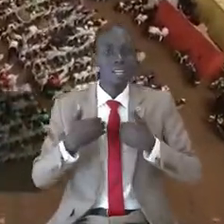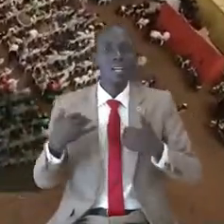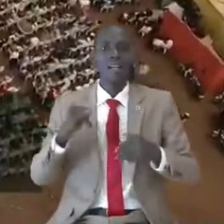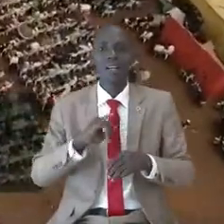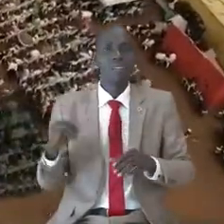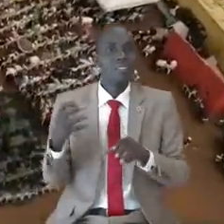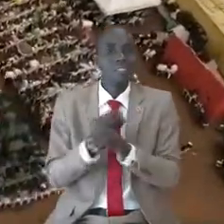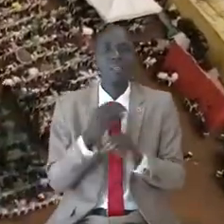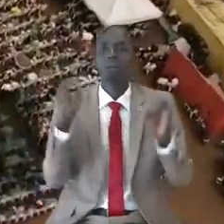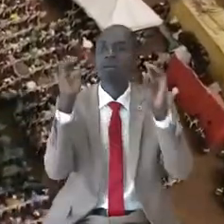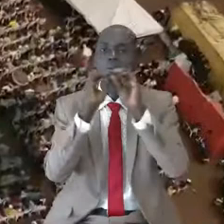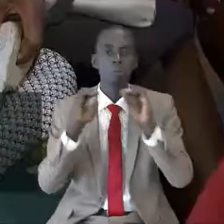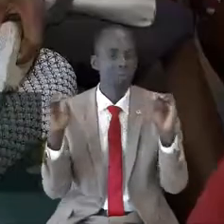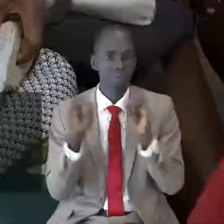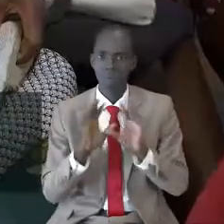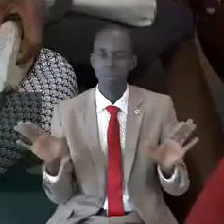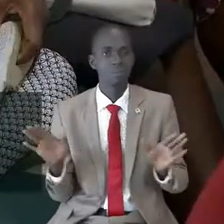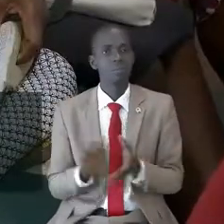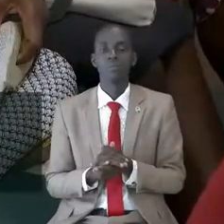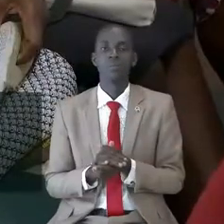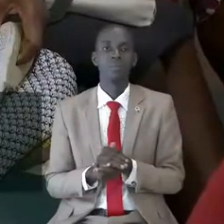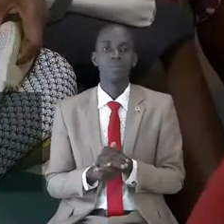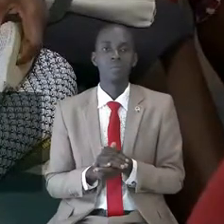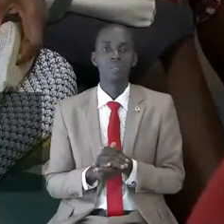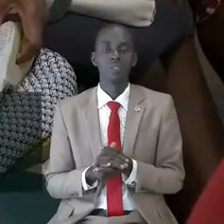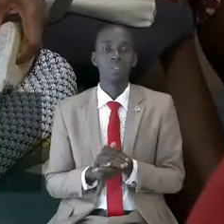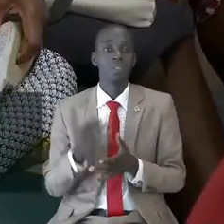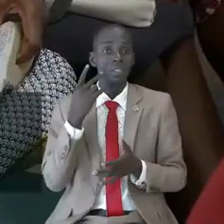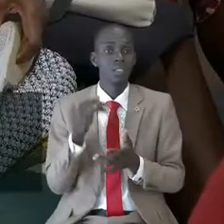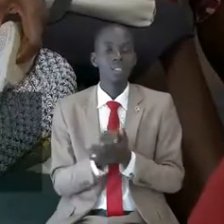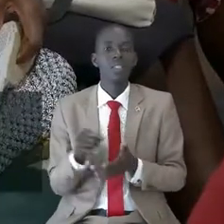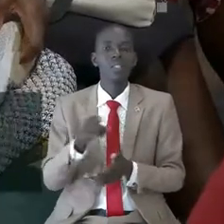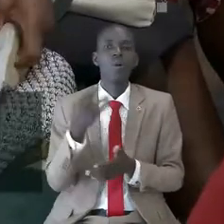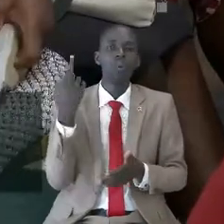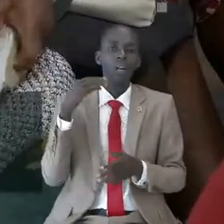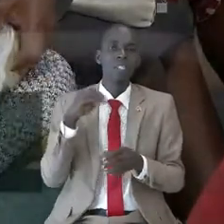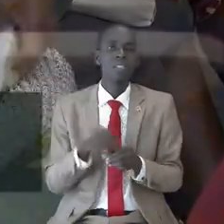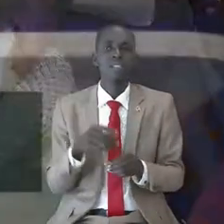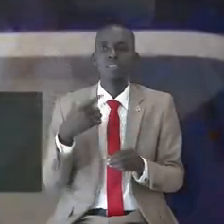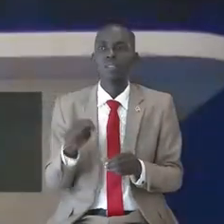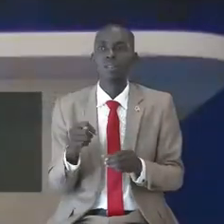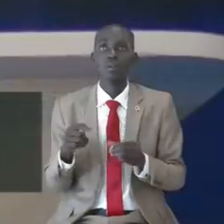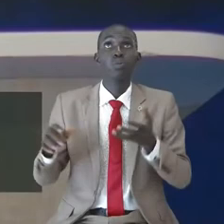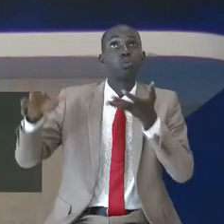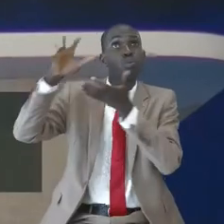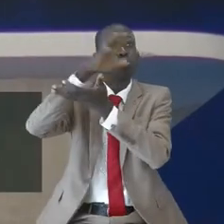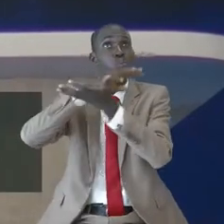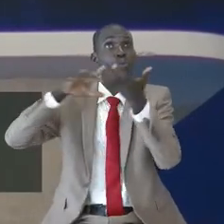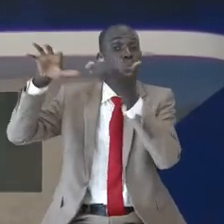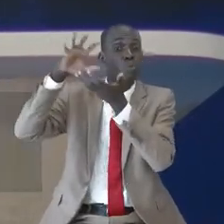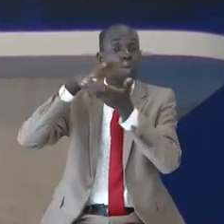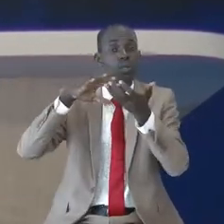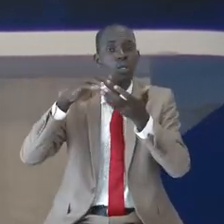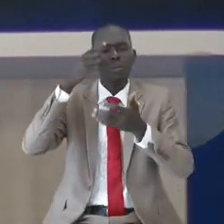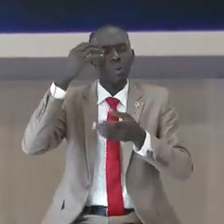taken nothing. They were in a storm, and because of the storm, they became